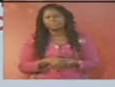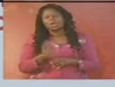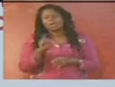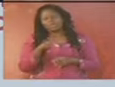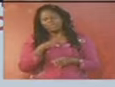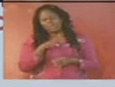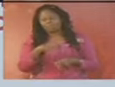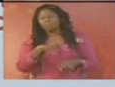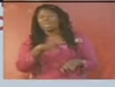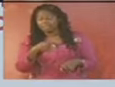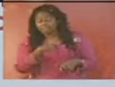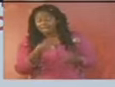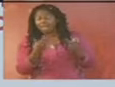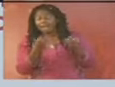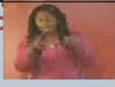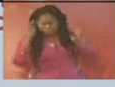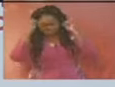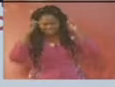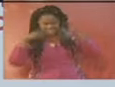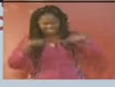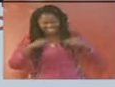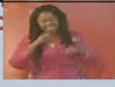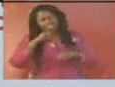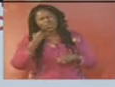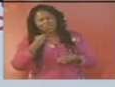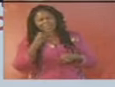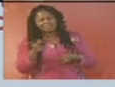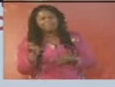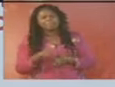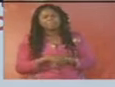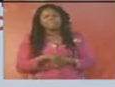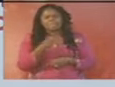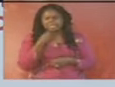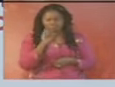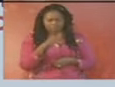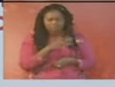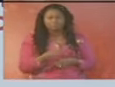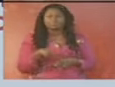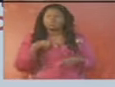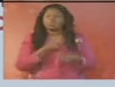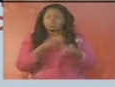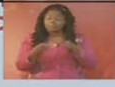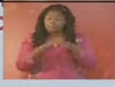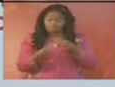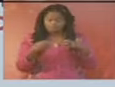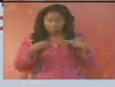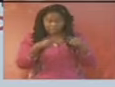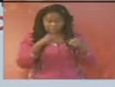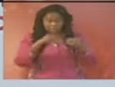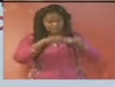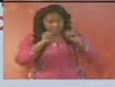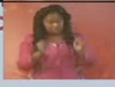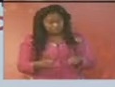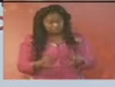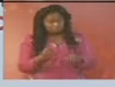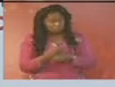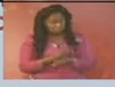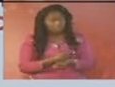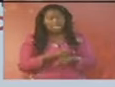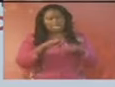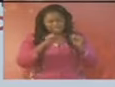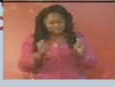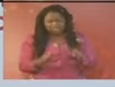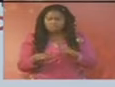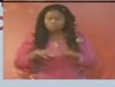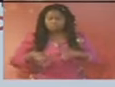In managing the parallel healthcare system, which has done brilliantly, we also have the normal healthcare system